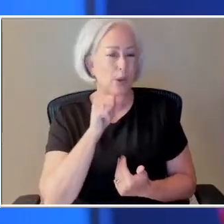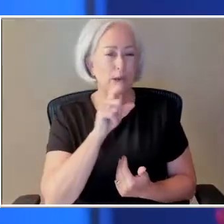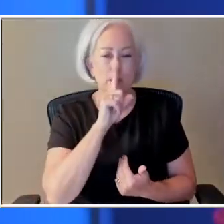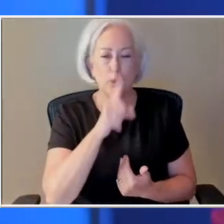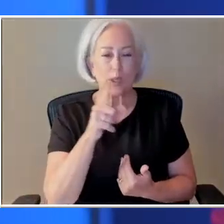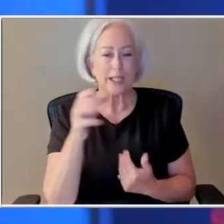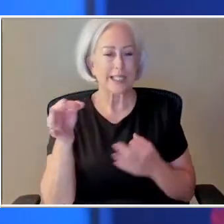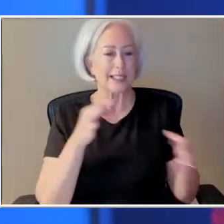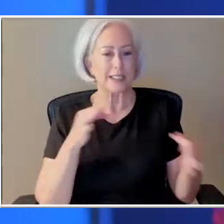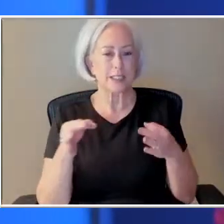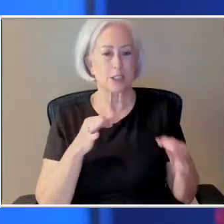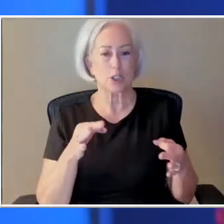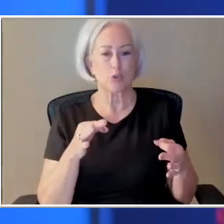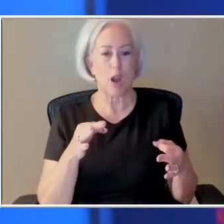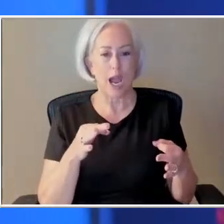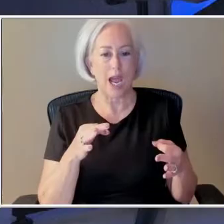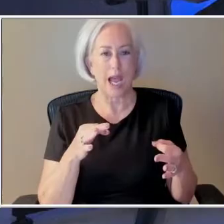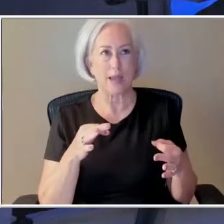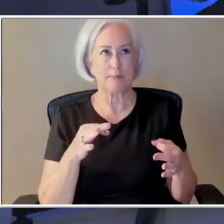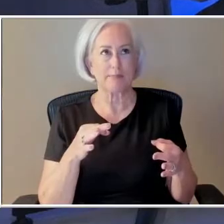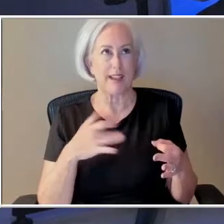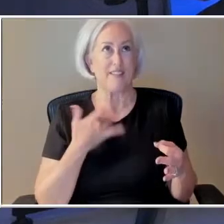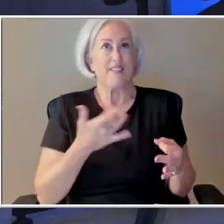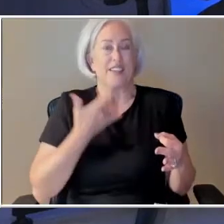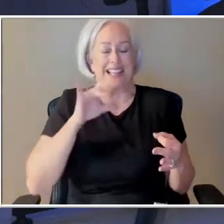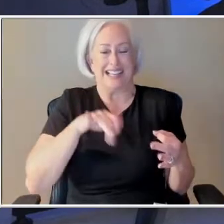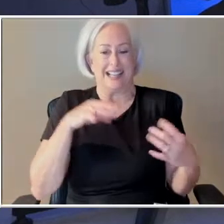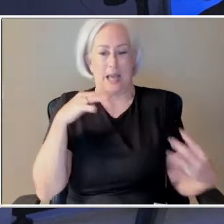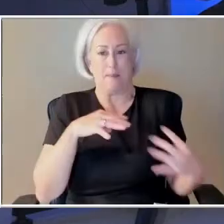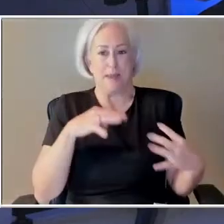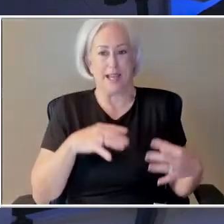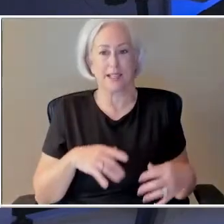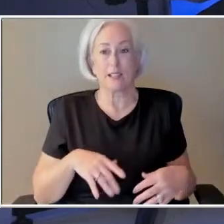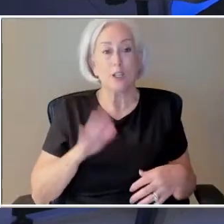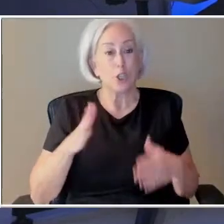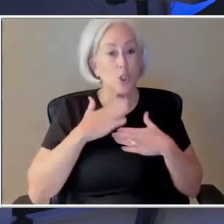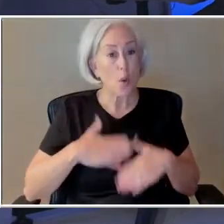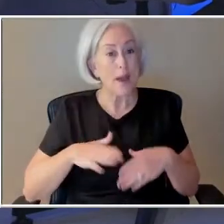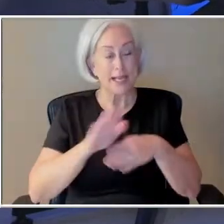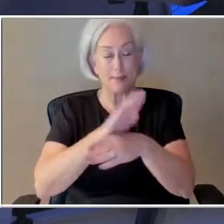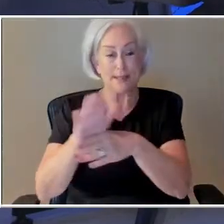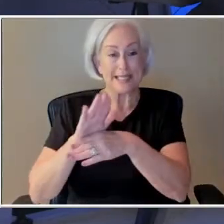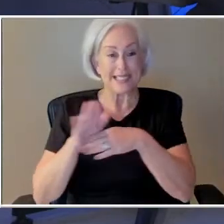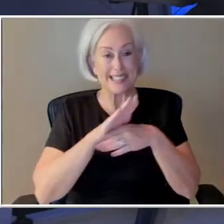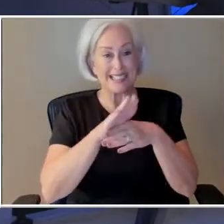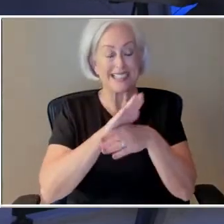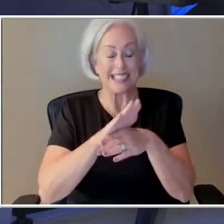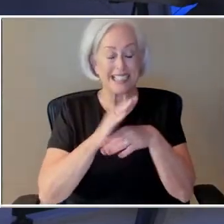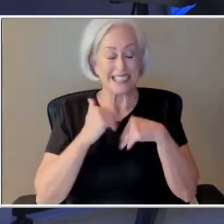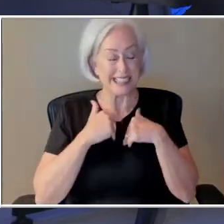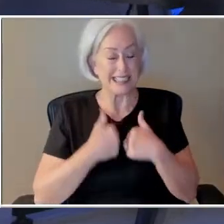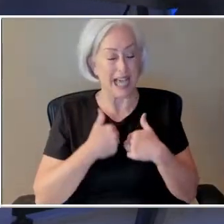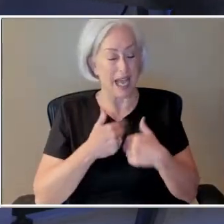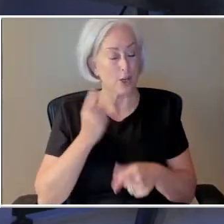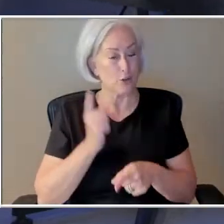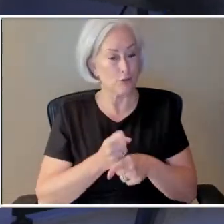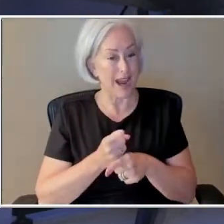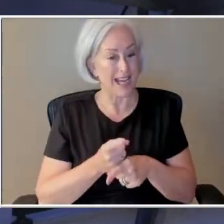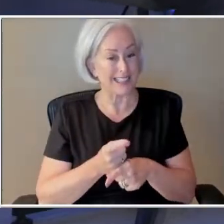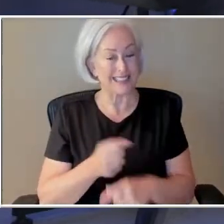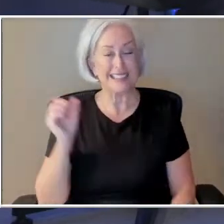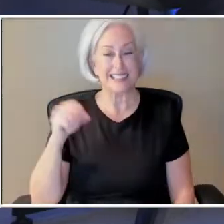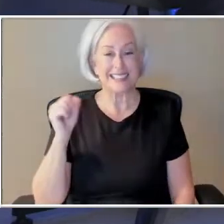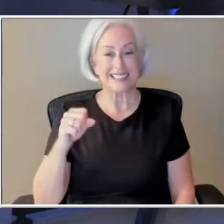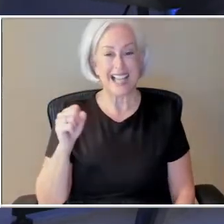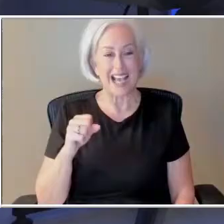the battle within. Your body is very busy. Yes. It's just very busy. Yes, so and it gets tired. Yes. It's fighting a war.